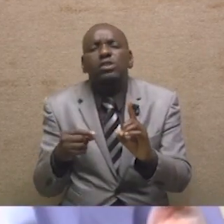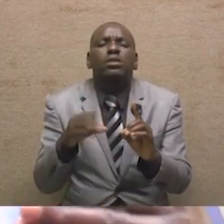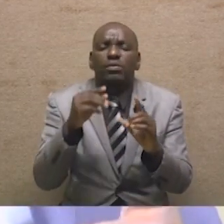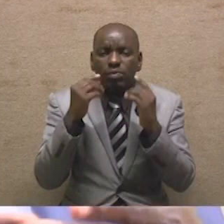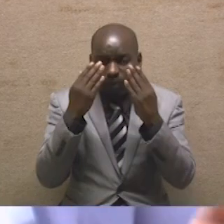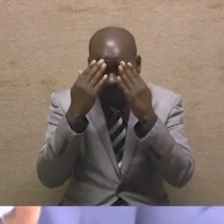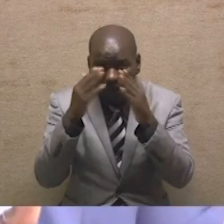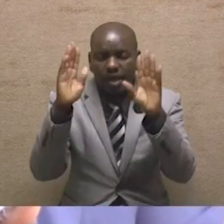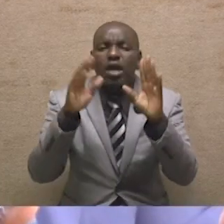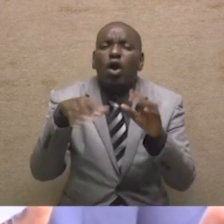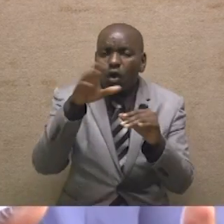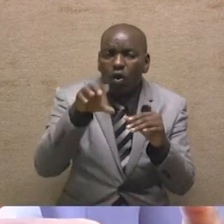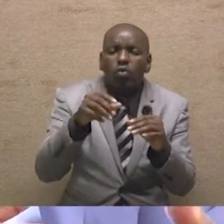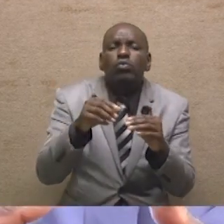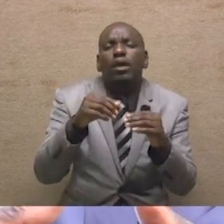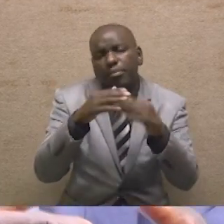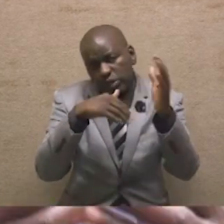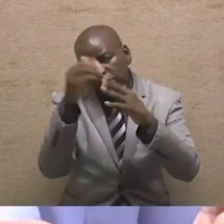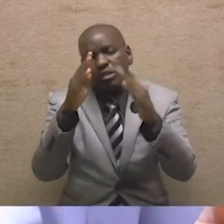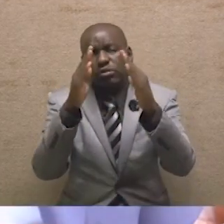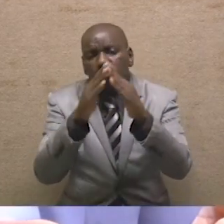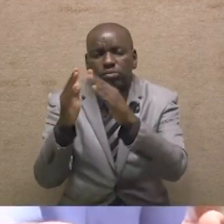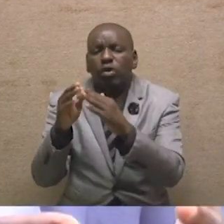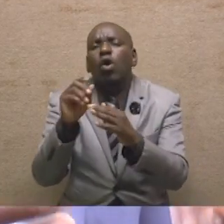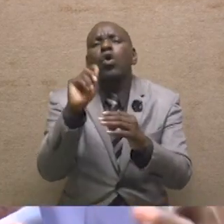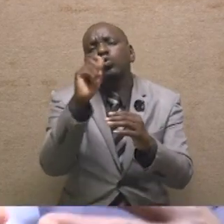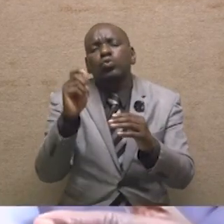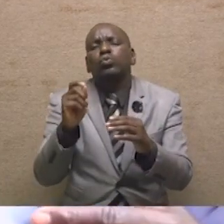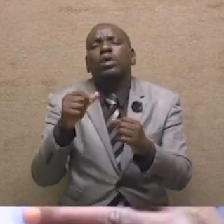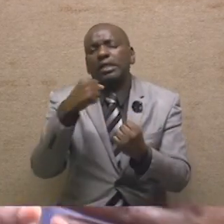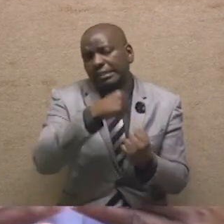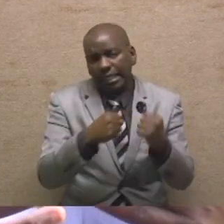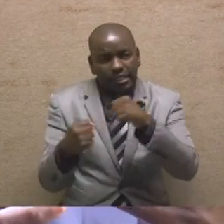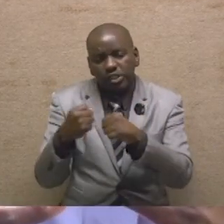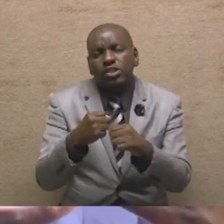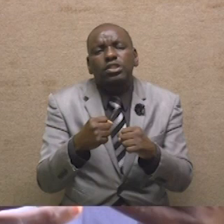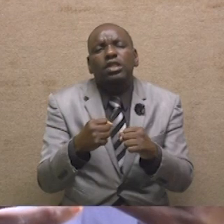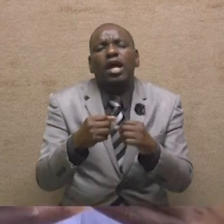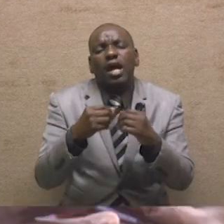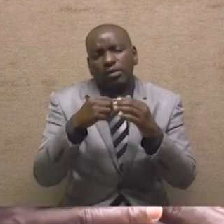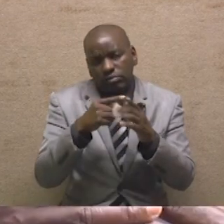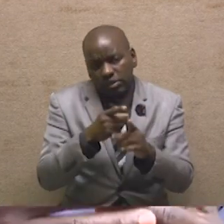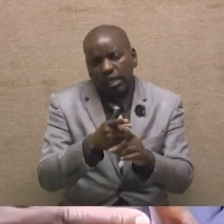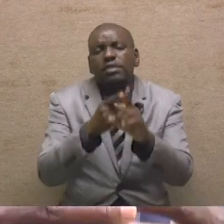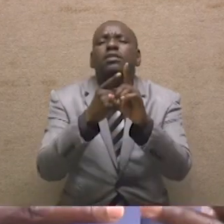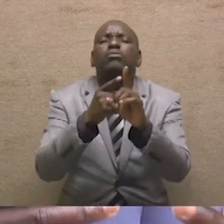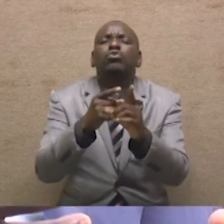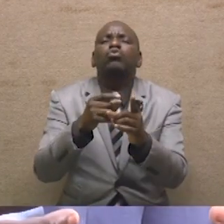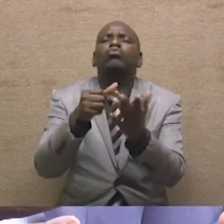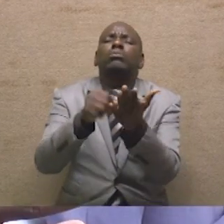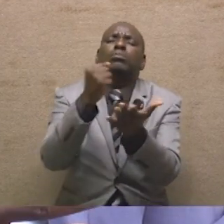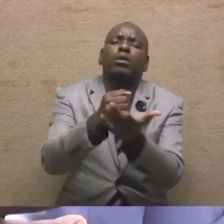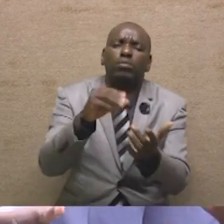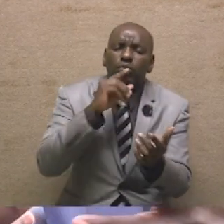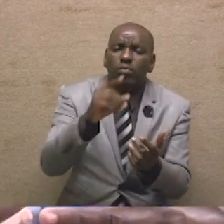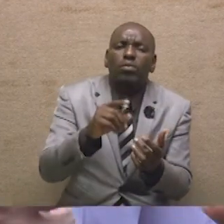aware of those institutions, to know what their challenges were, and to guide them towards registration. So it's no